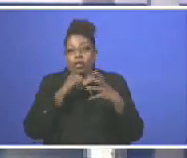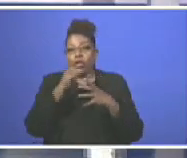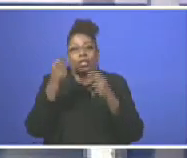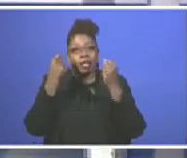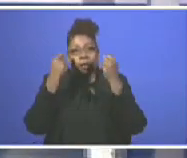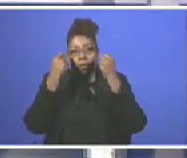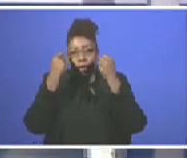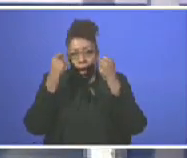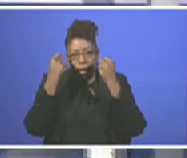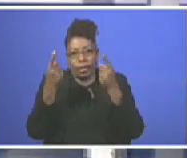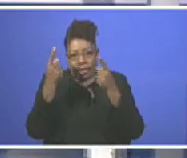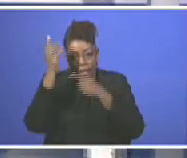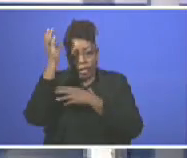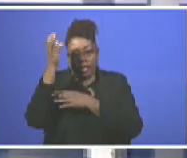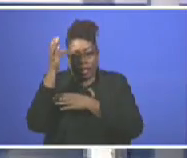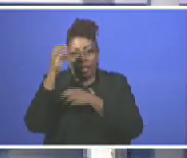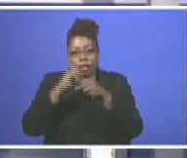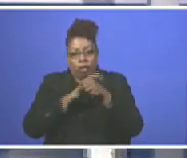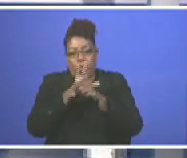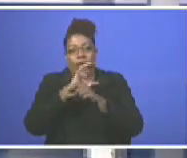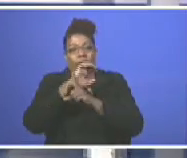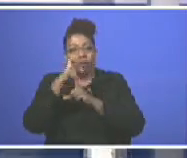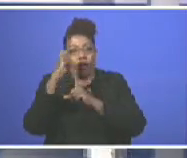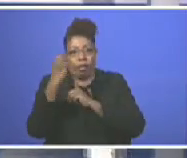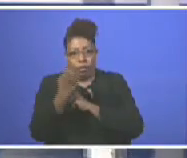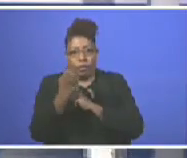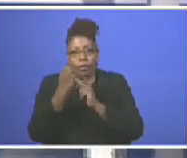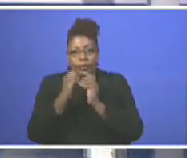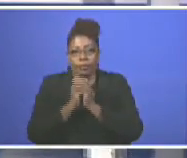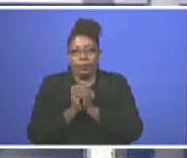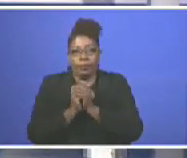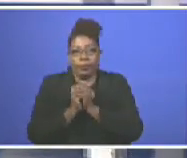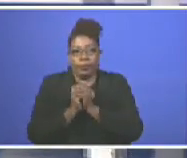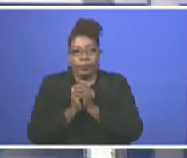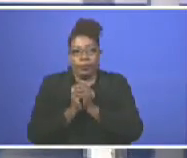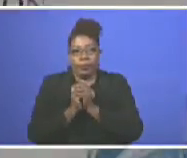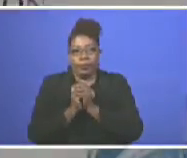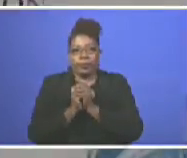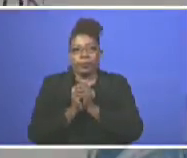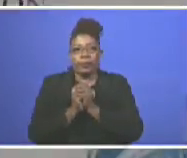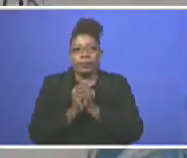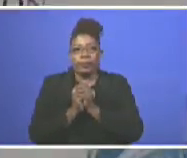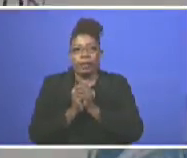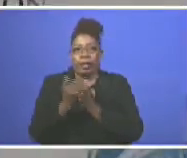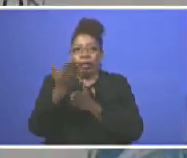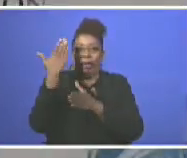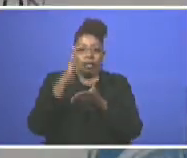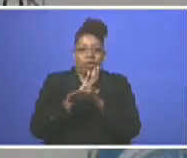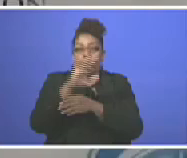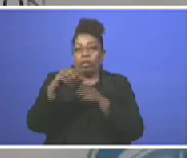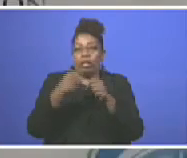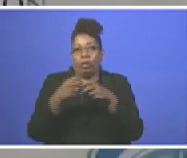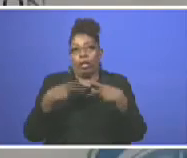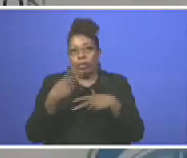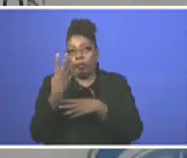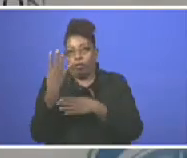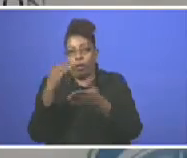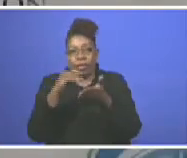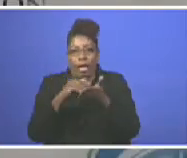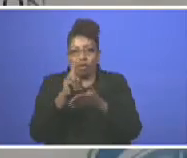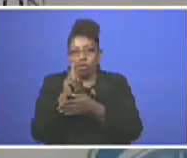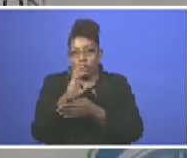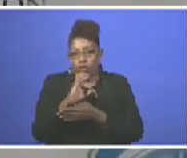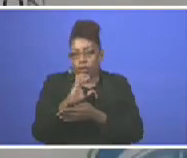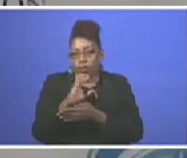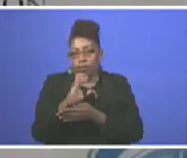surprising considering the COVID-19 environment. Carla Palmer has the numbers. Meaning last school year, we had about